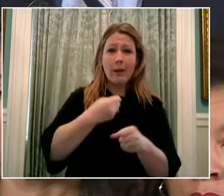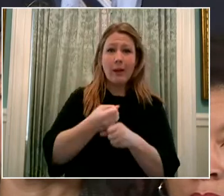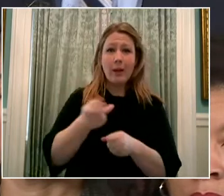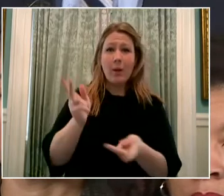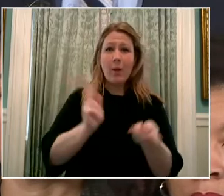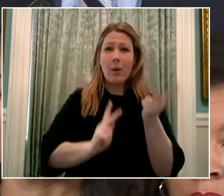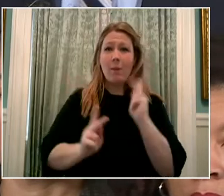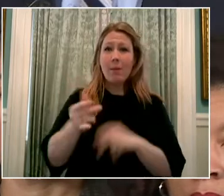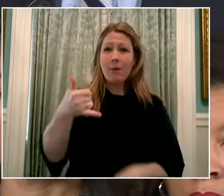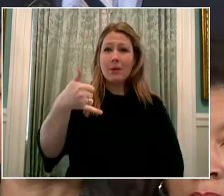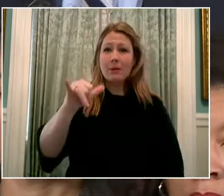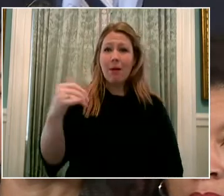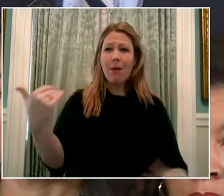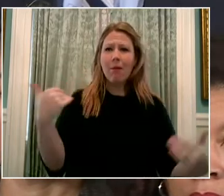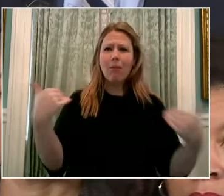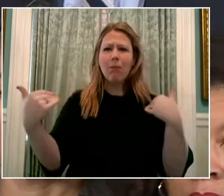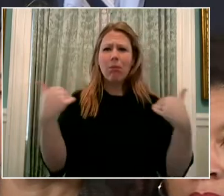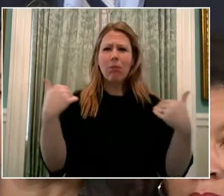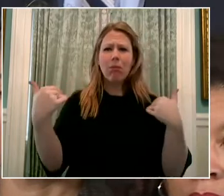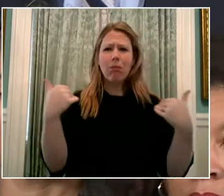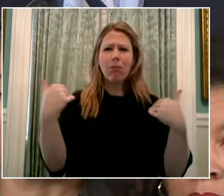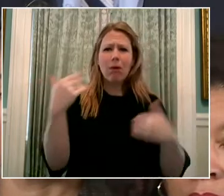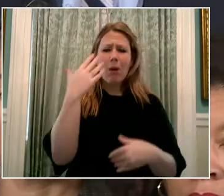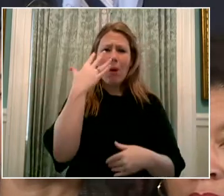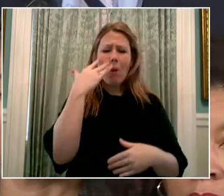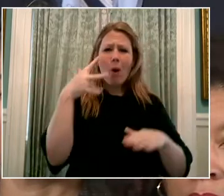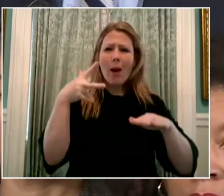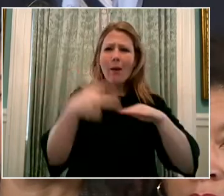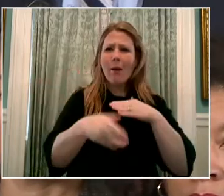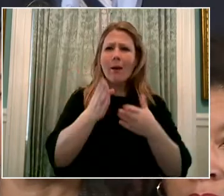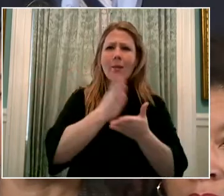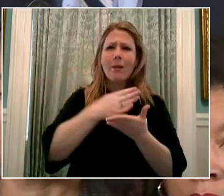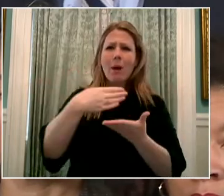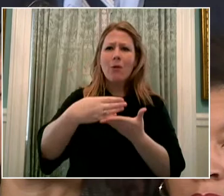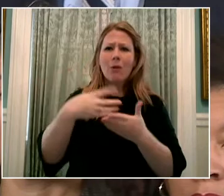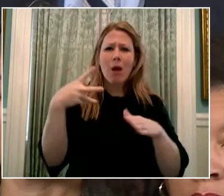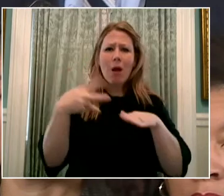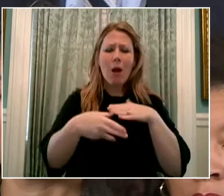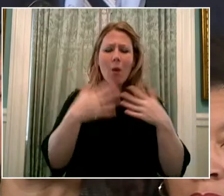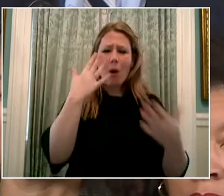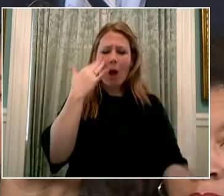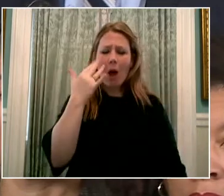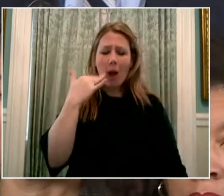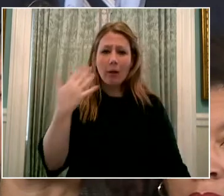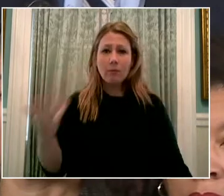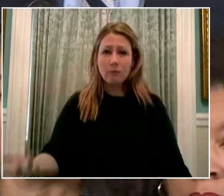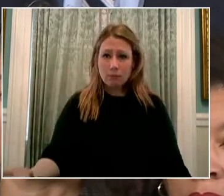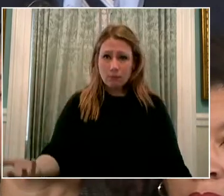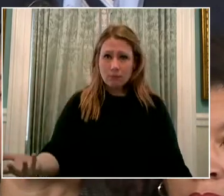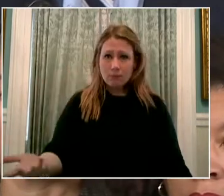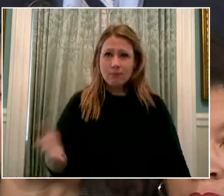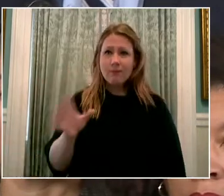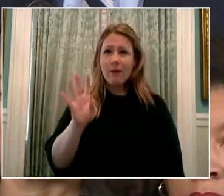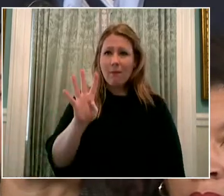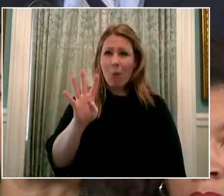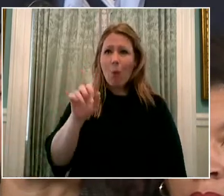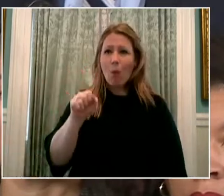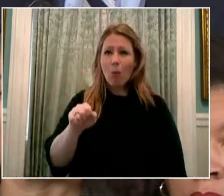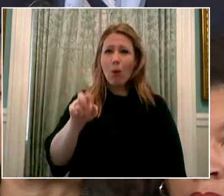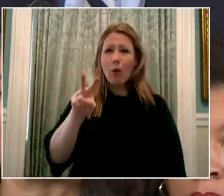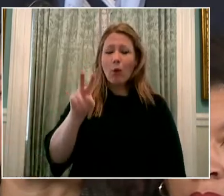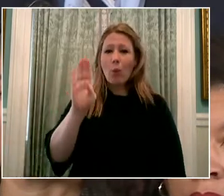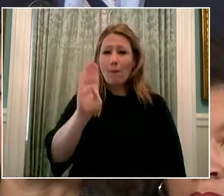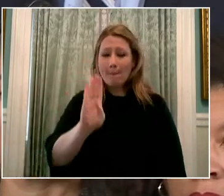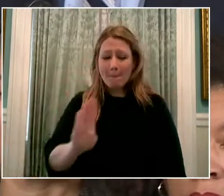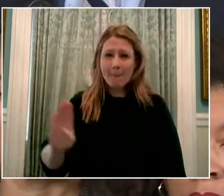cutting? It's called $4.2 billion. Every service in the city is going